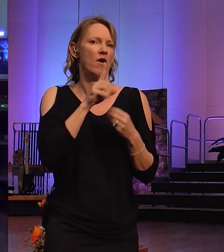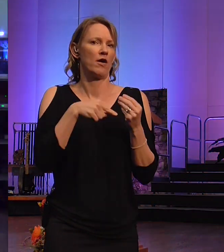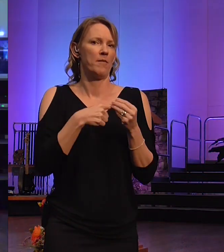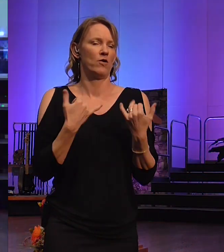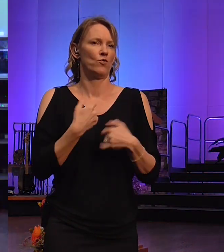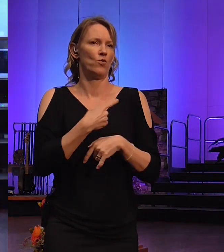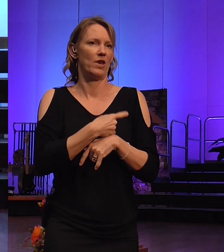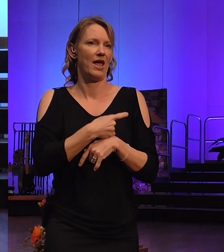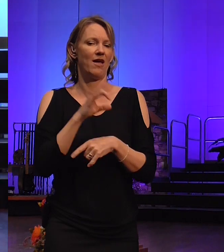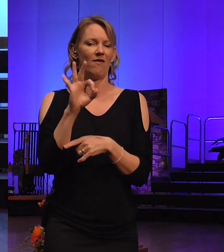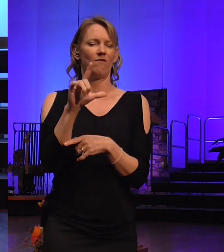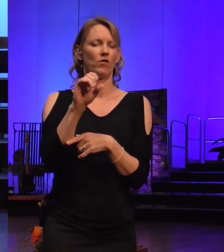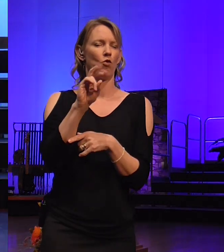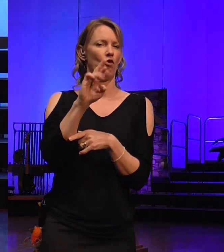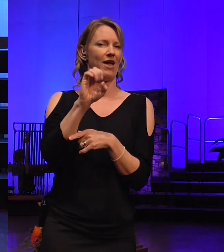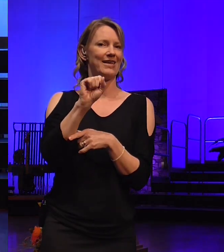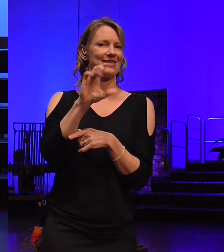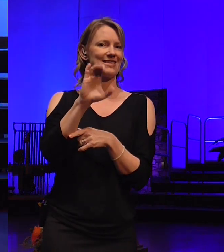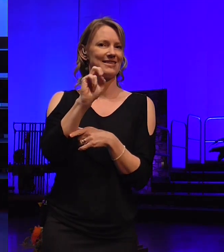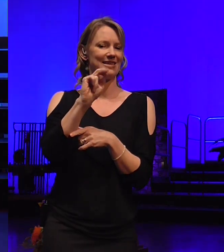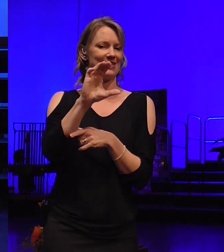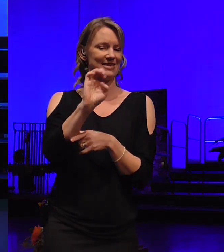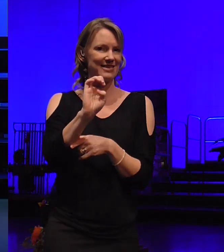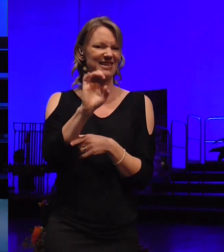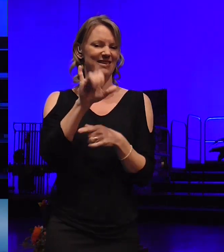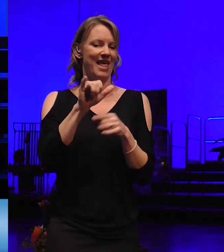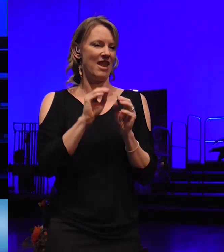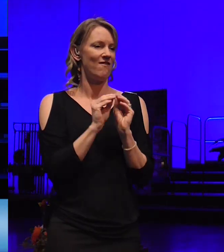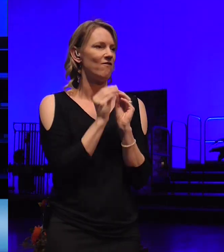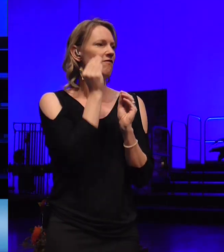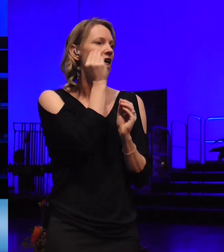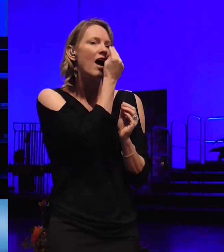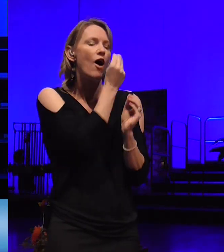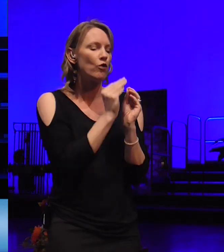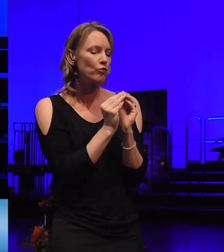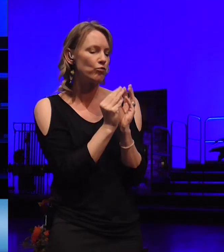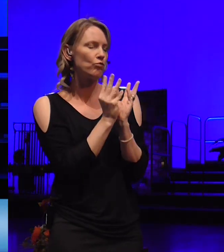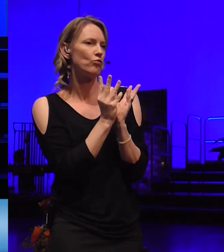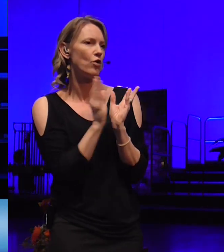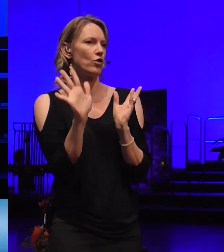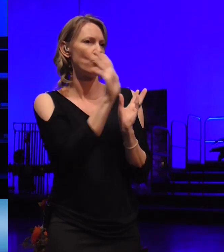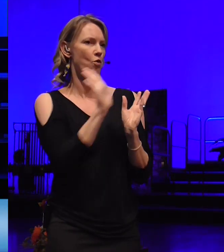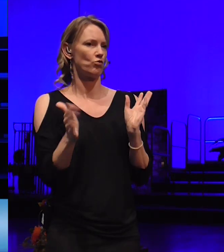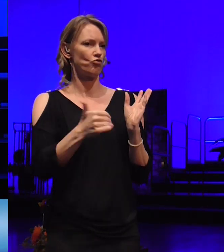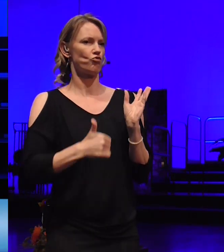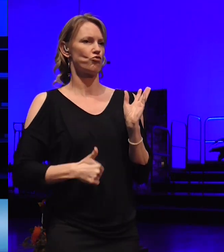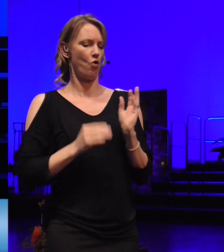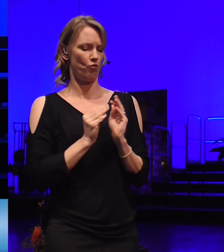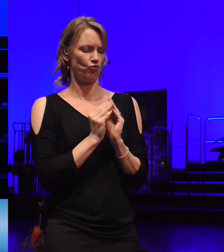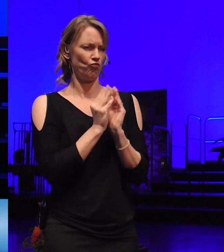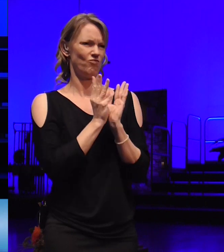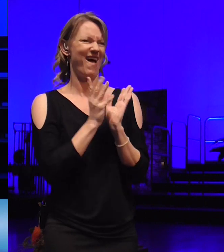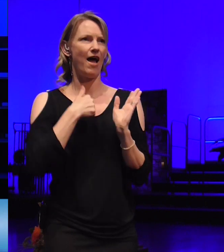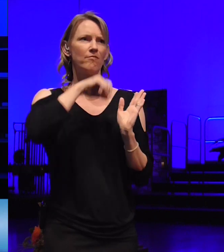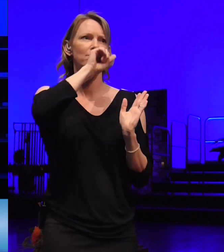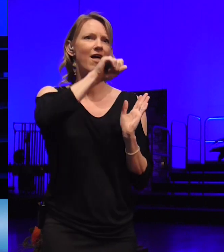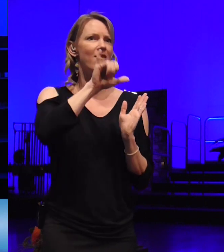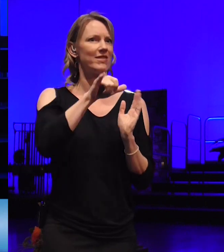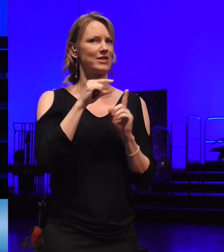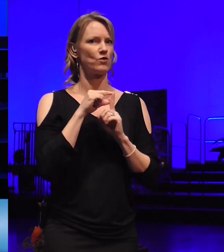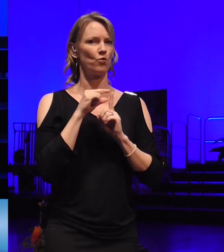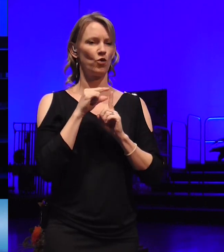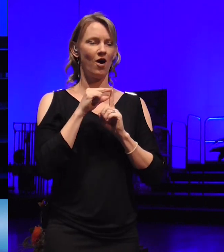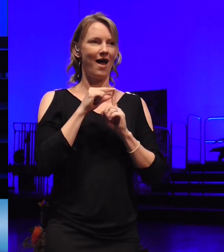you all about today, is fluorescence, the flowering of your soul. I love this